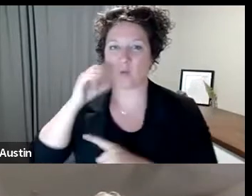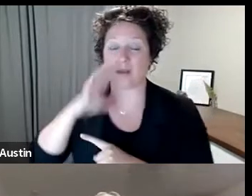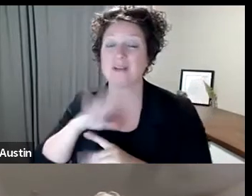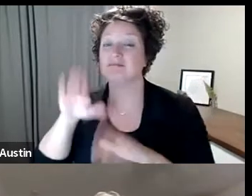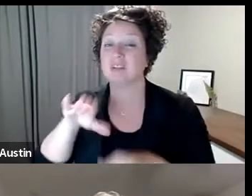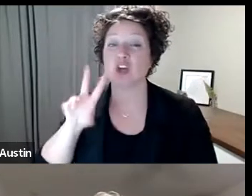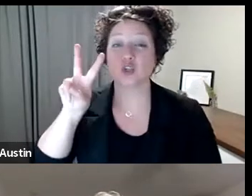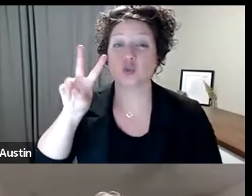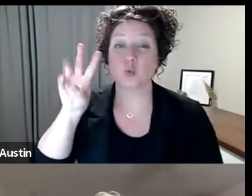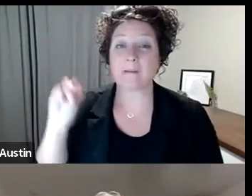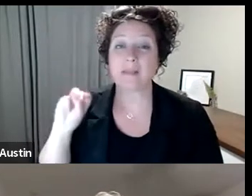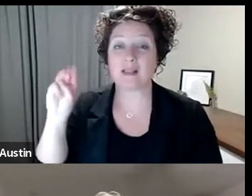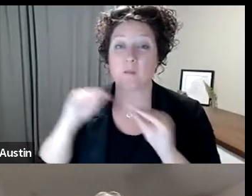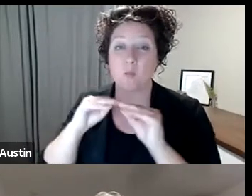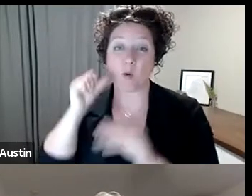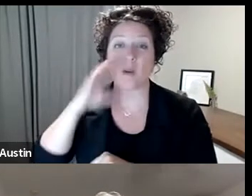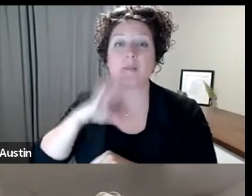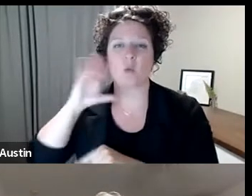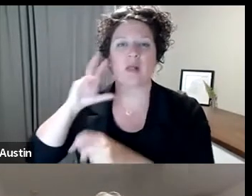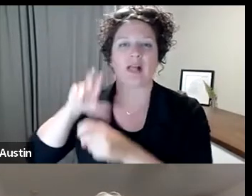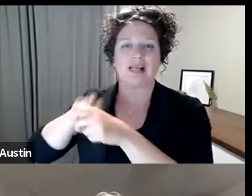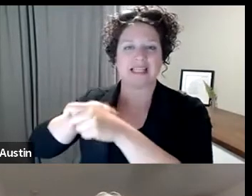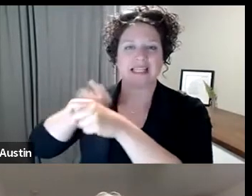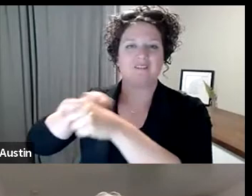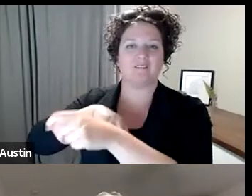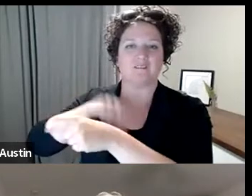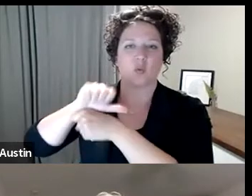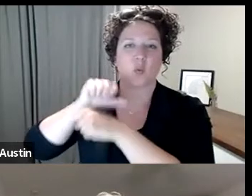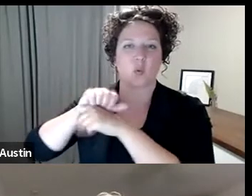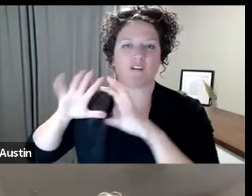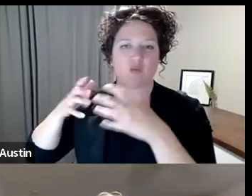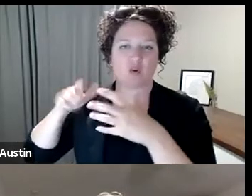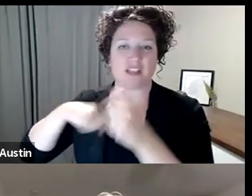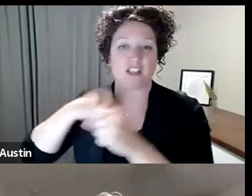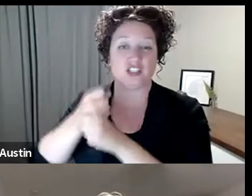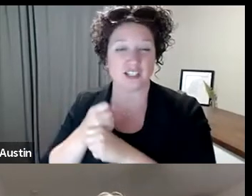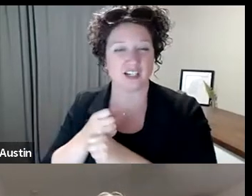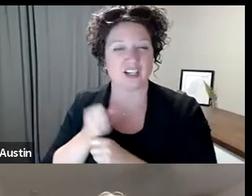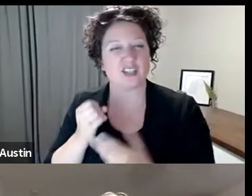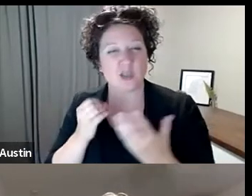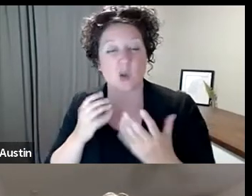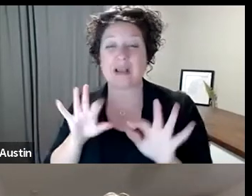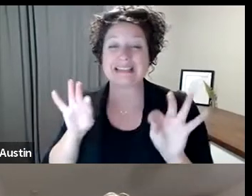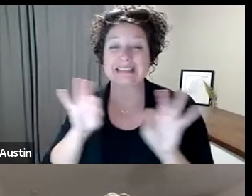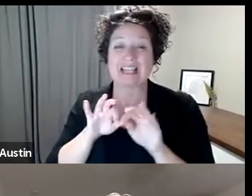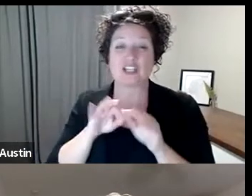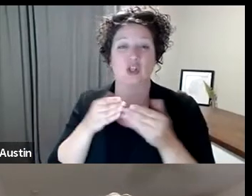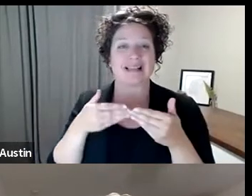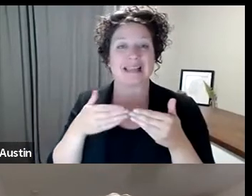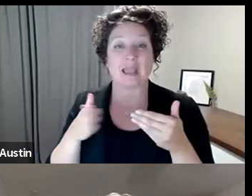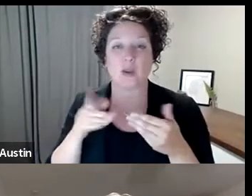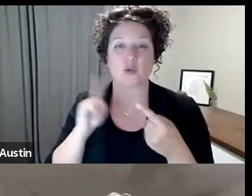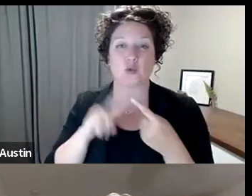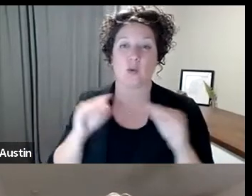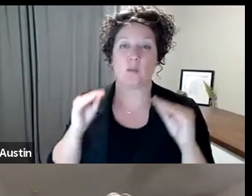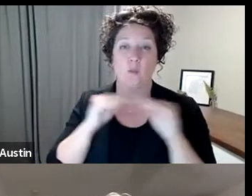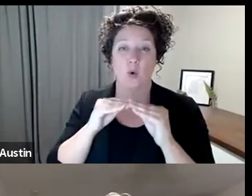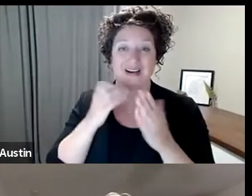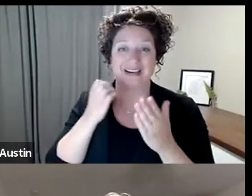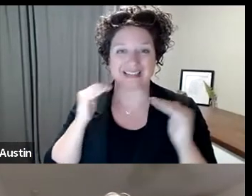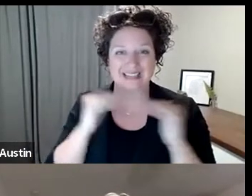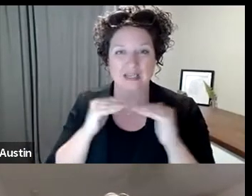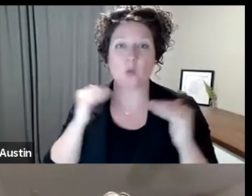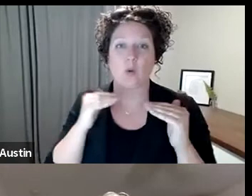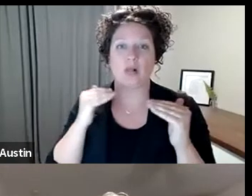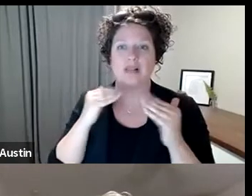million more women are expected to leave the workforce this year. So an essential gateway to more equal and inclusive economy is